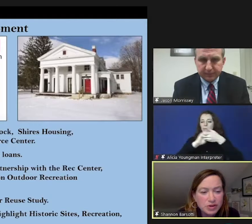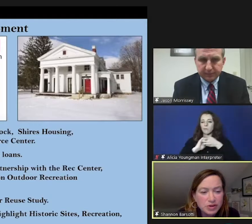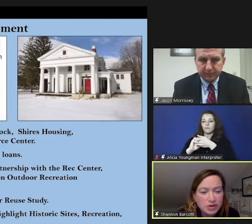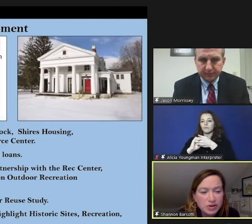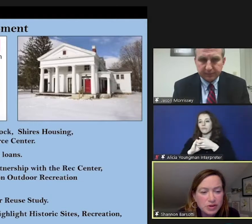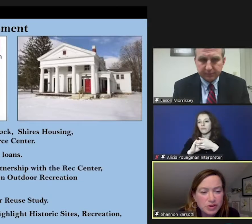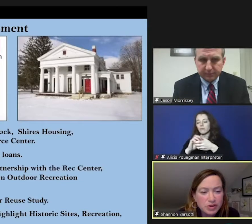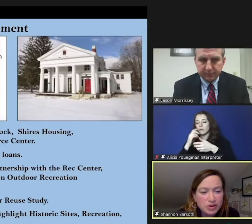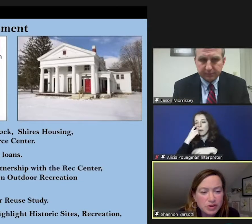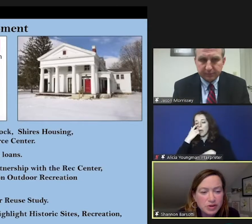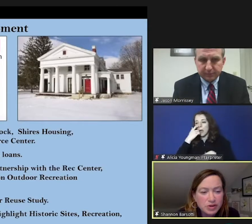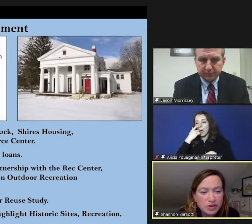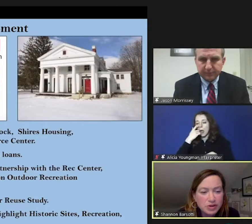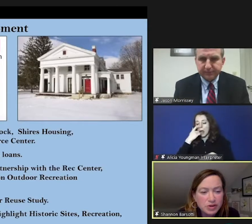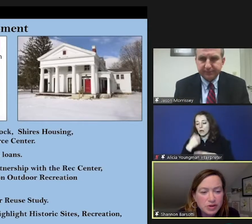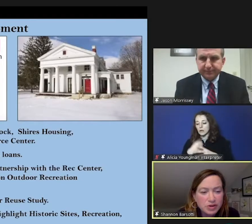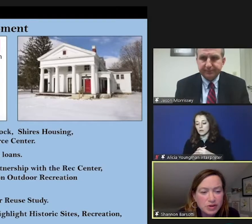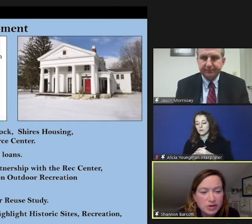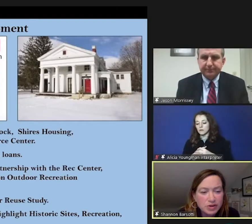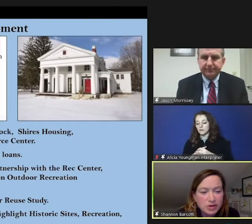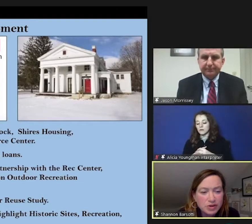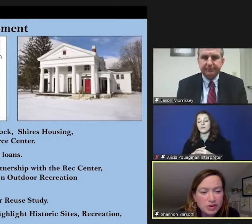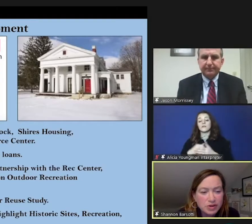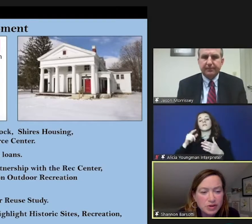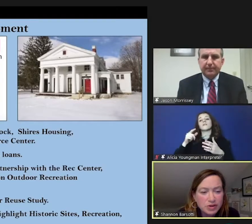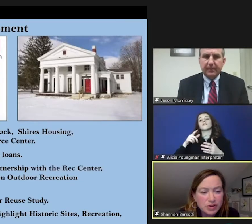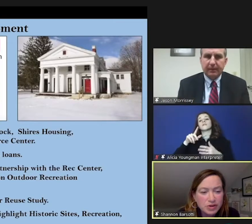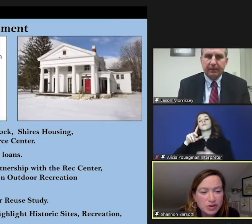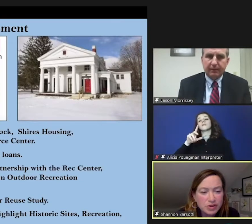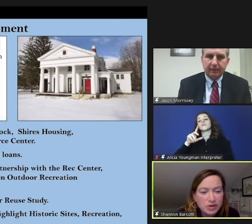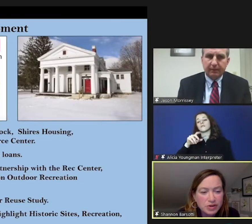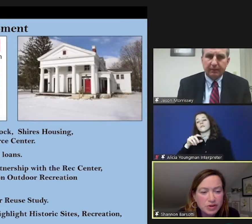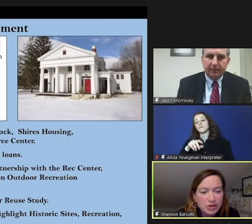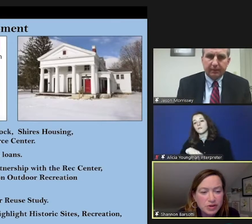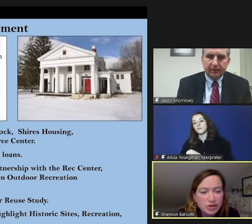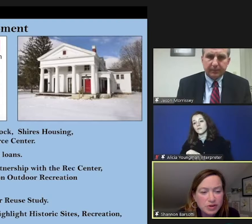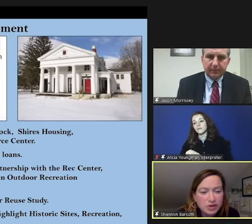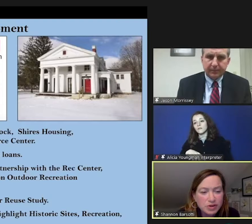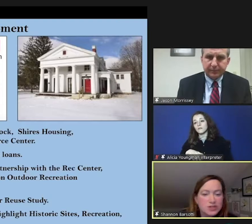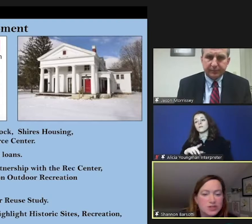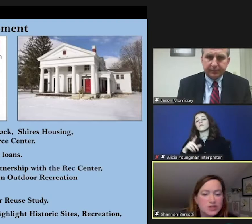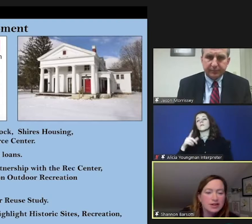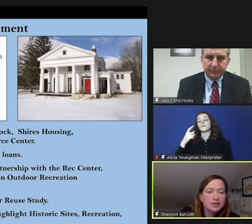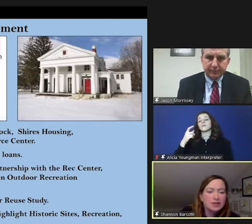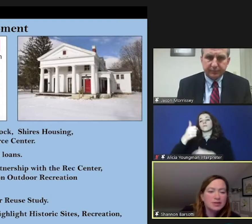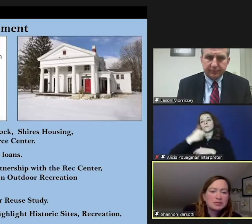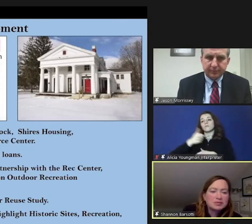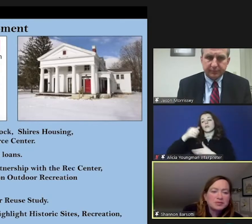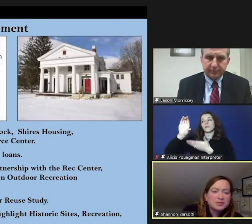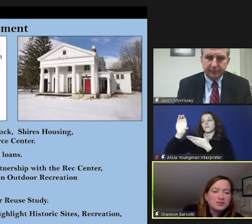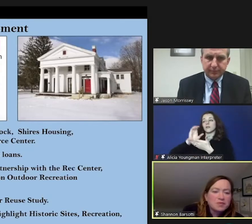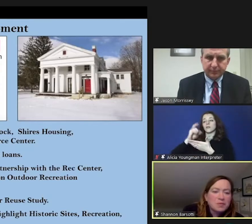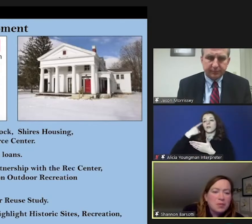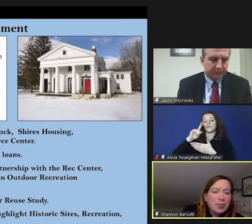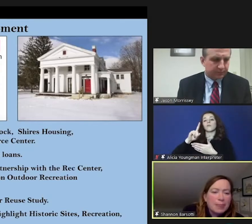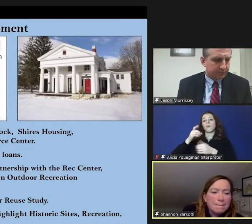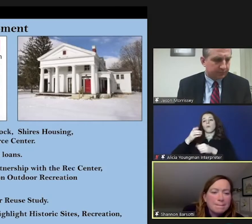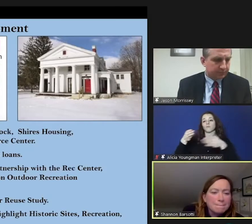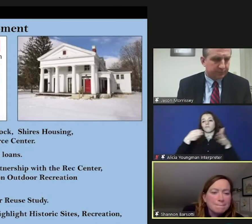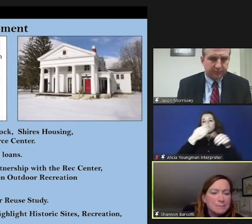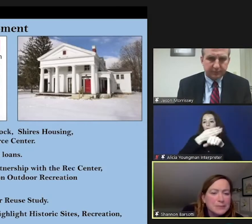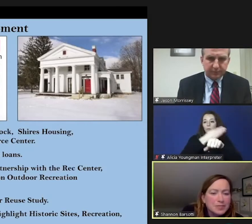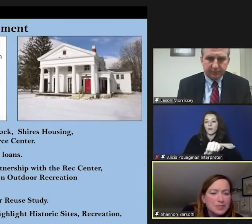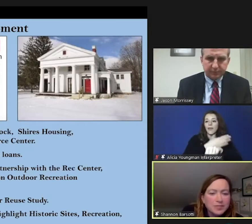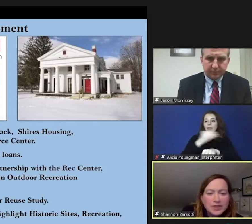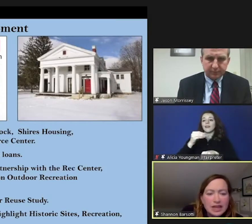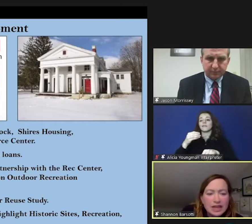We've also received downtown transportation funding for Franklin Lane improvements and a municipal planning grant for an Energizer reuse